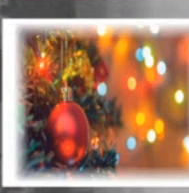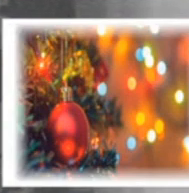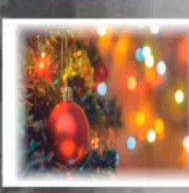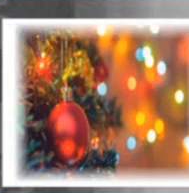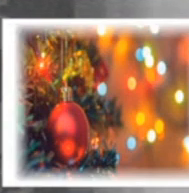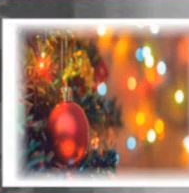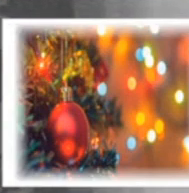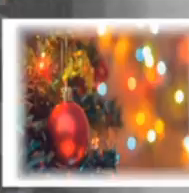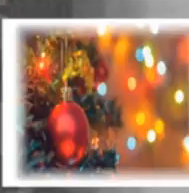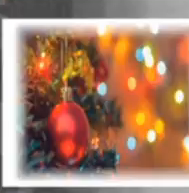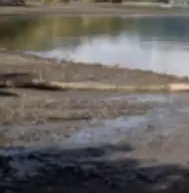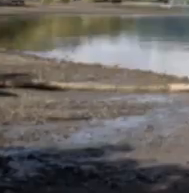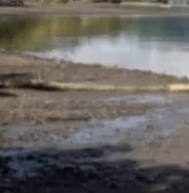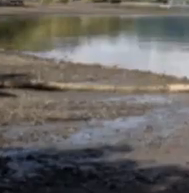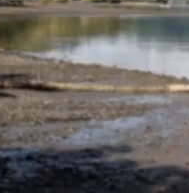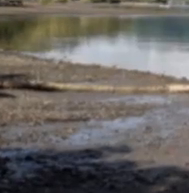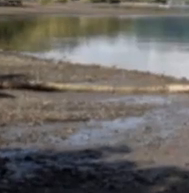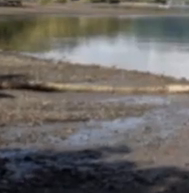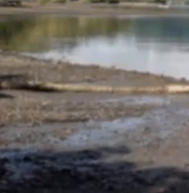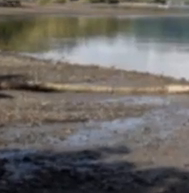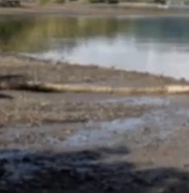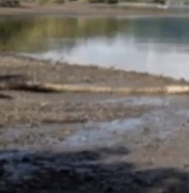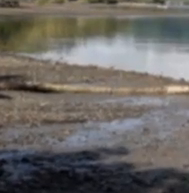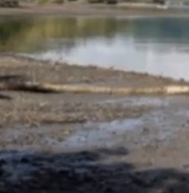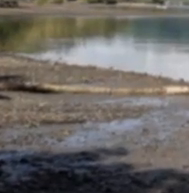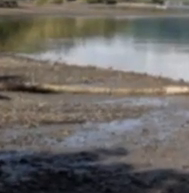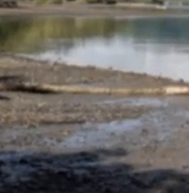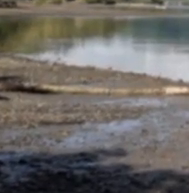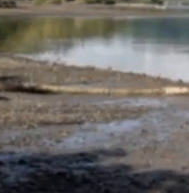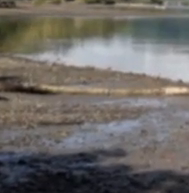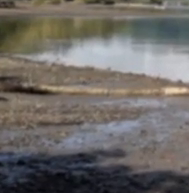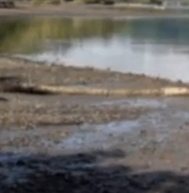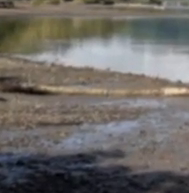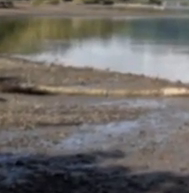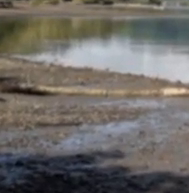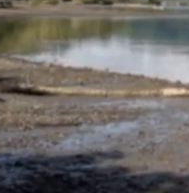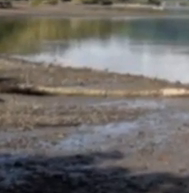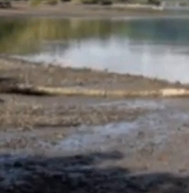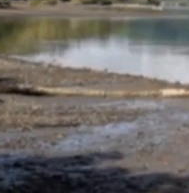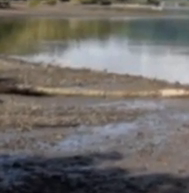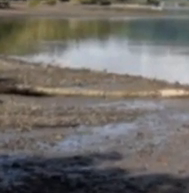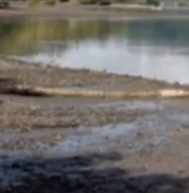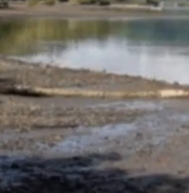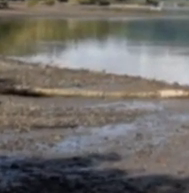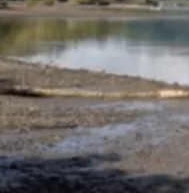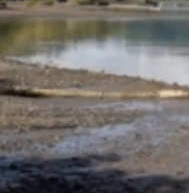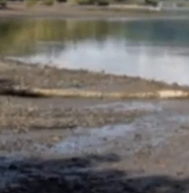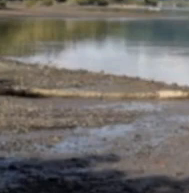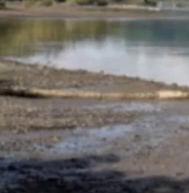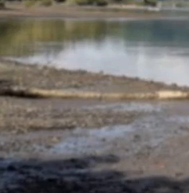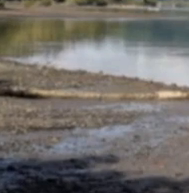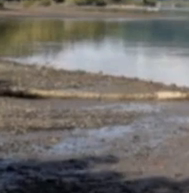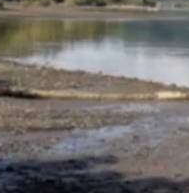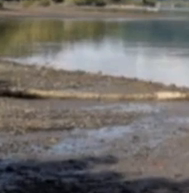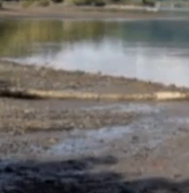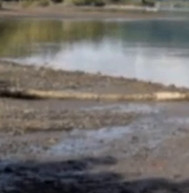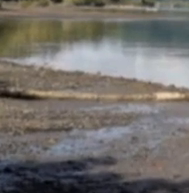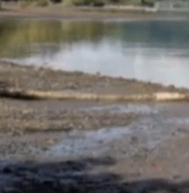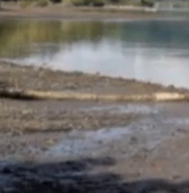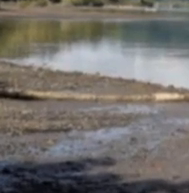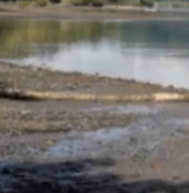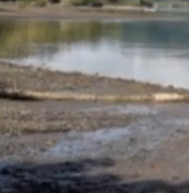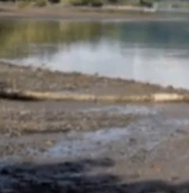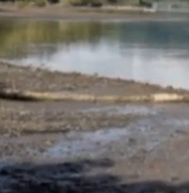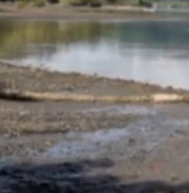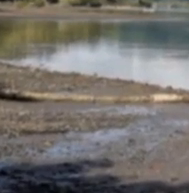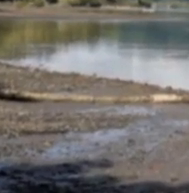And on to our shot of the day. This picture was taken at Natuvu Wharf in Savu early morning by Divek Gounder.